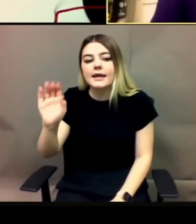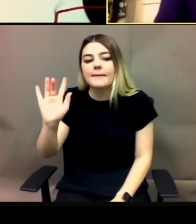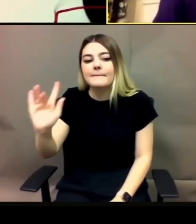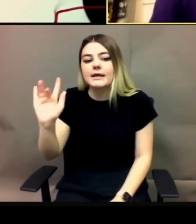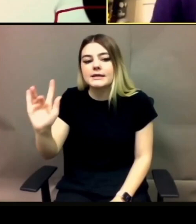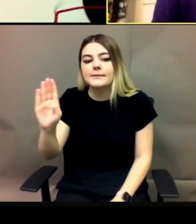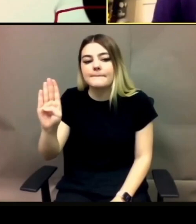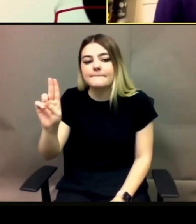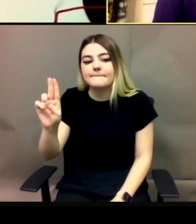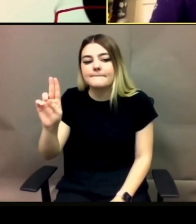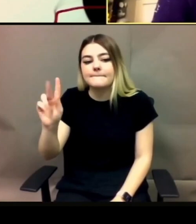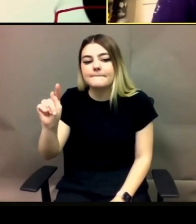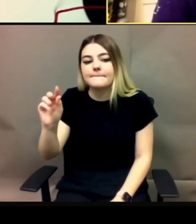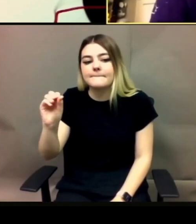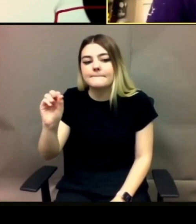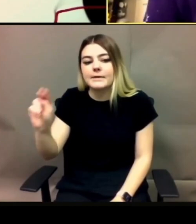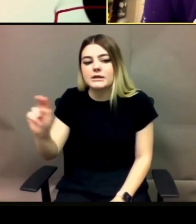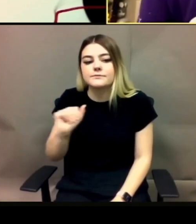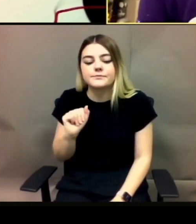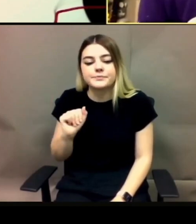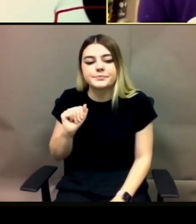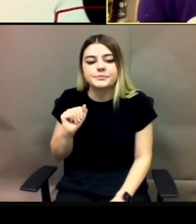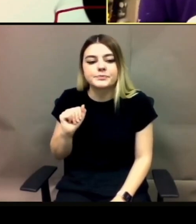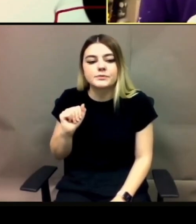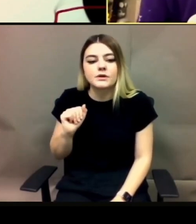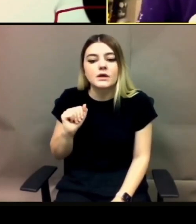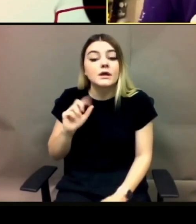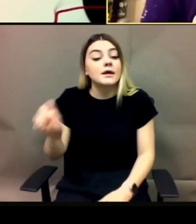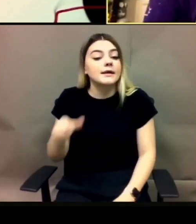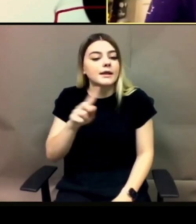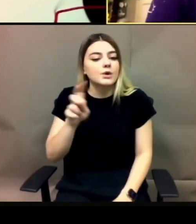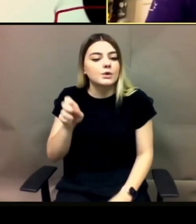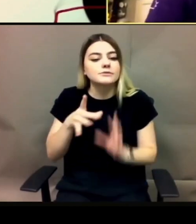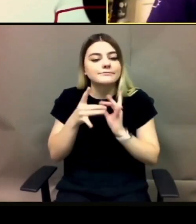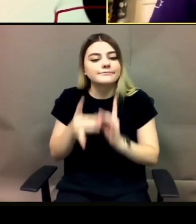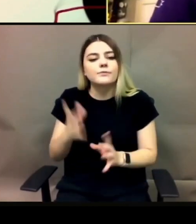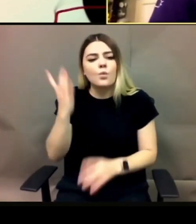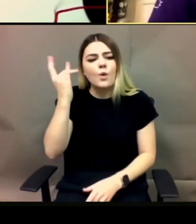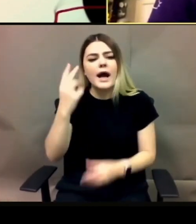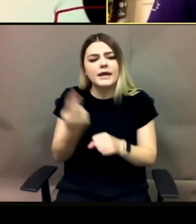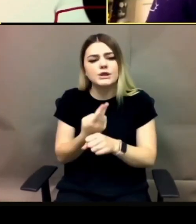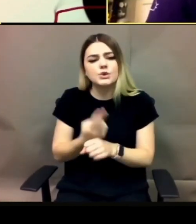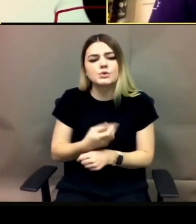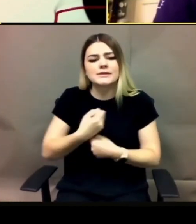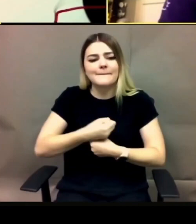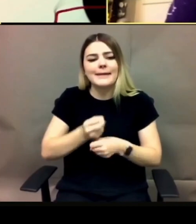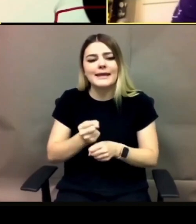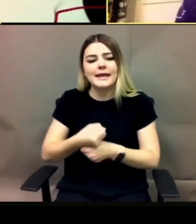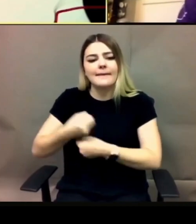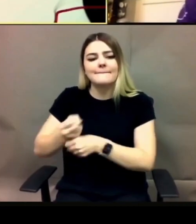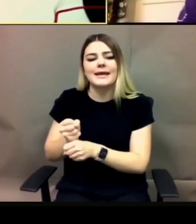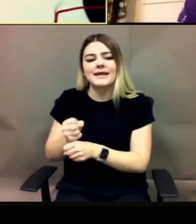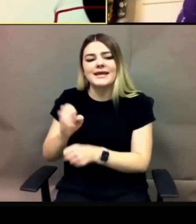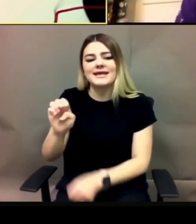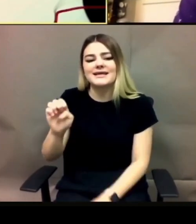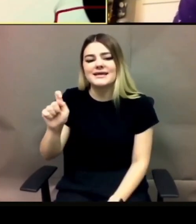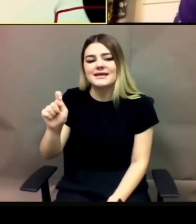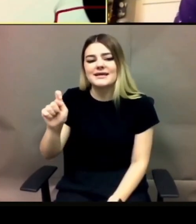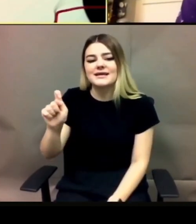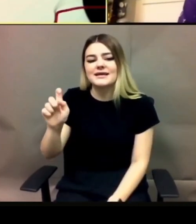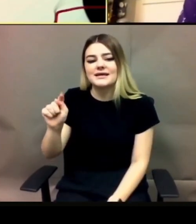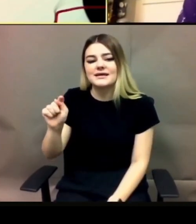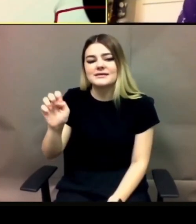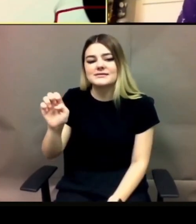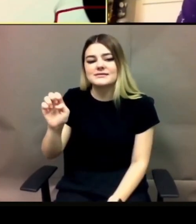clicky. Another question about why use the Makey Makey extension. It's true. The existing good question.